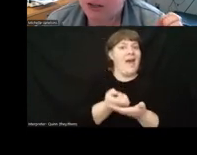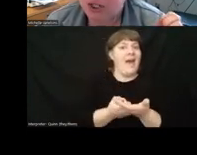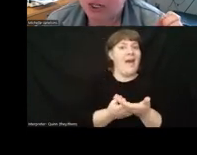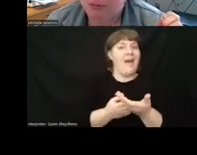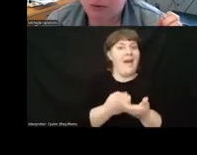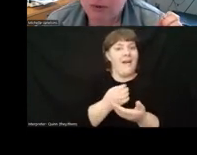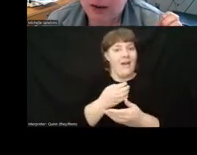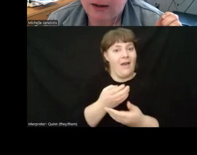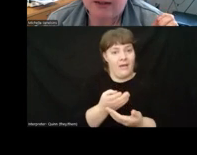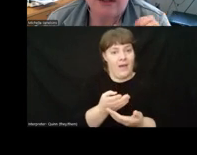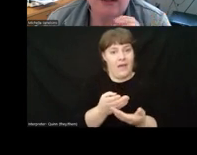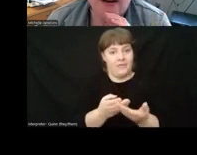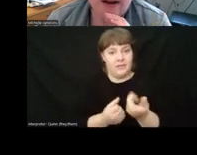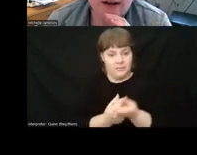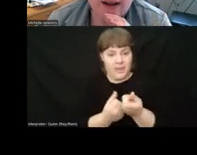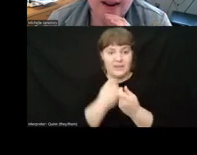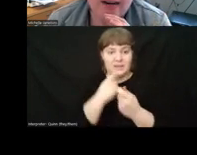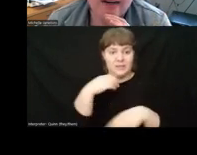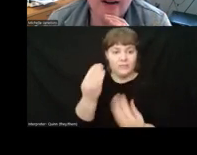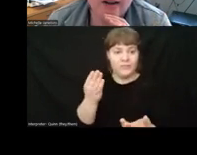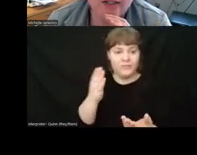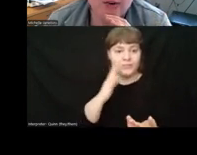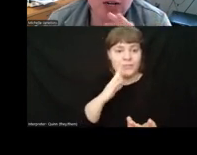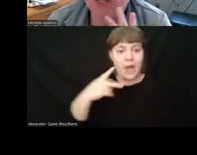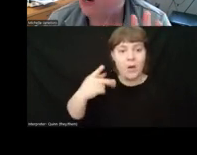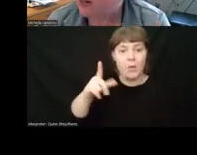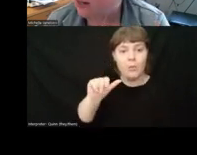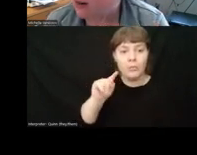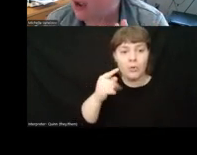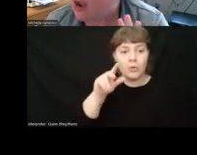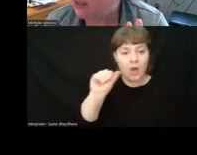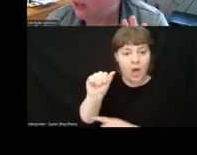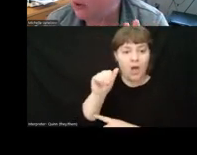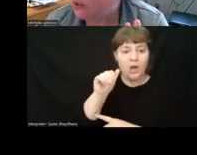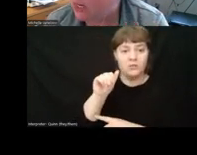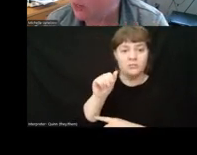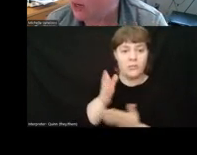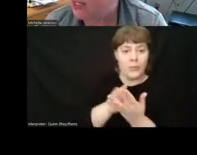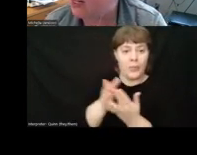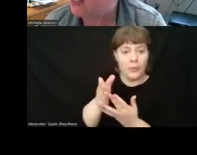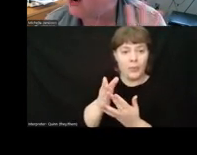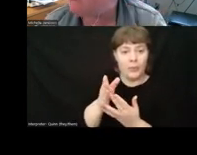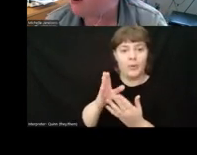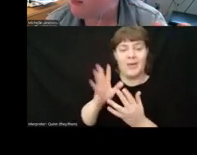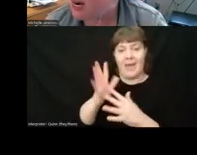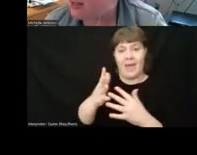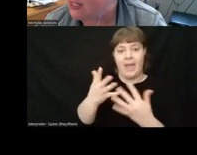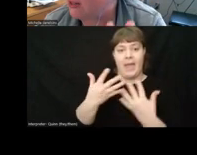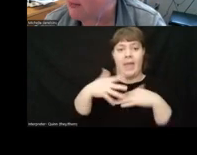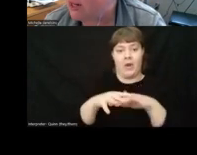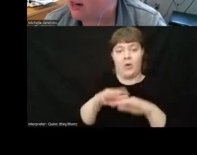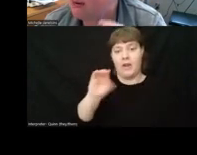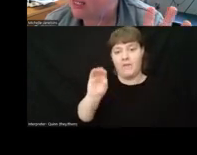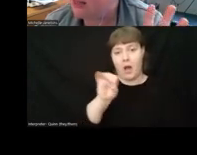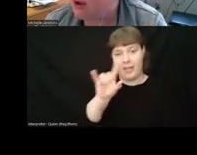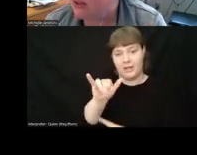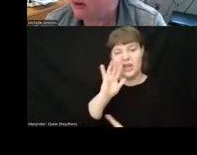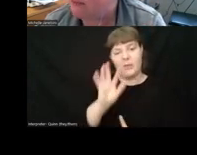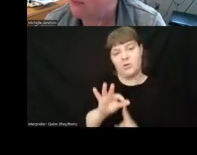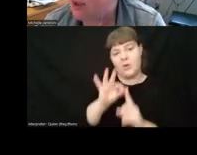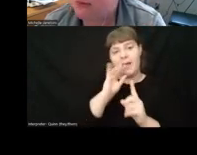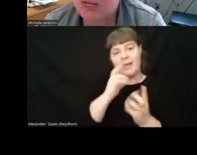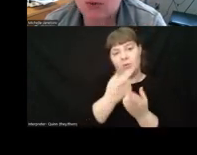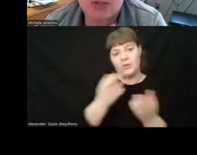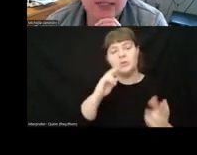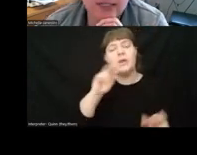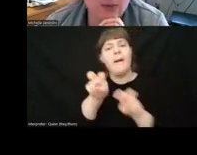integrative oncology at Pluta. And so I just wanted to highlight those resources. I know our panelists are going to be talking about some